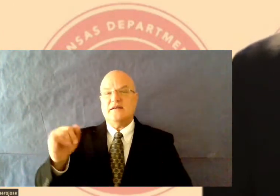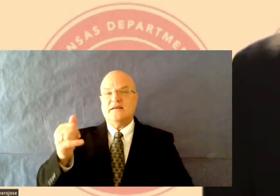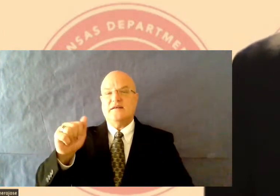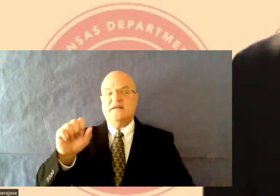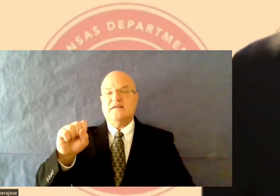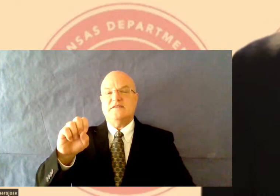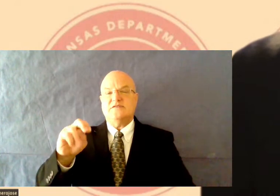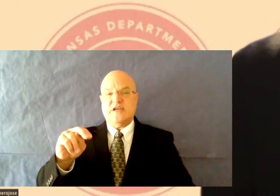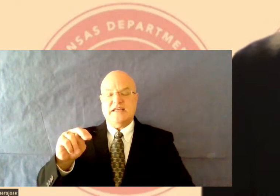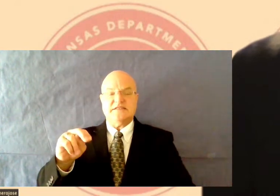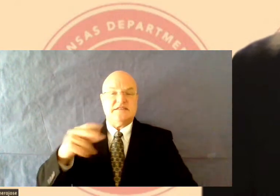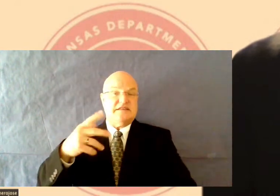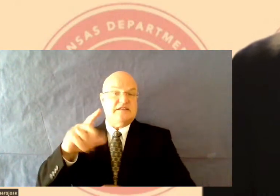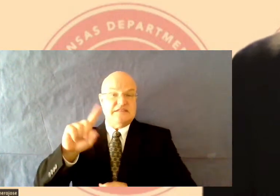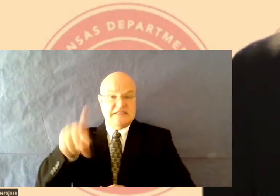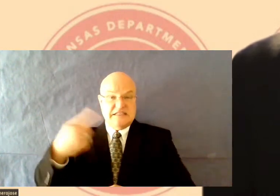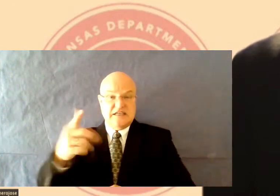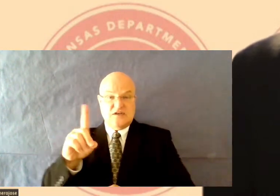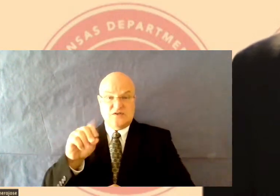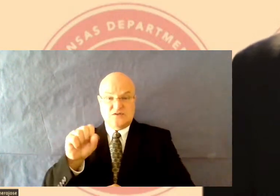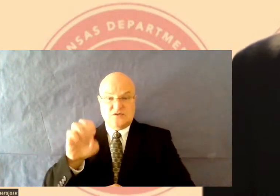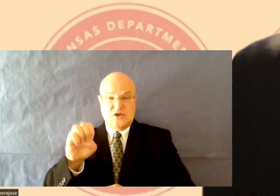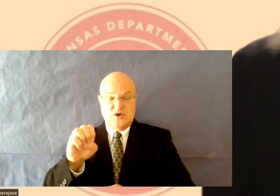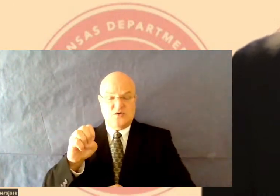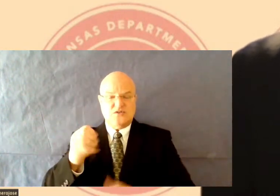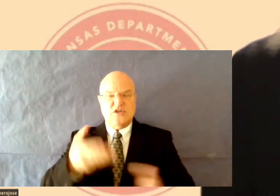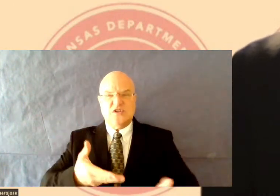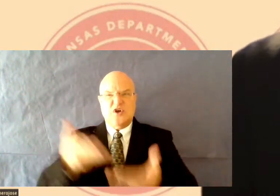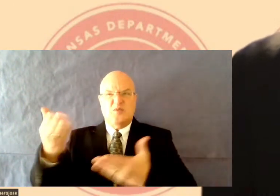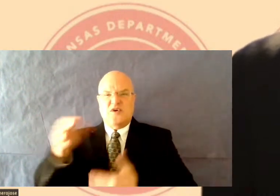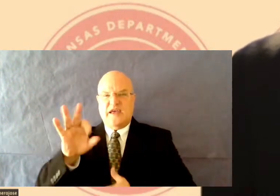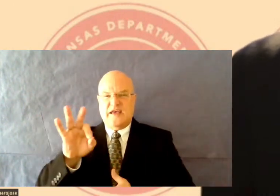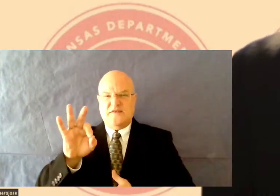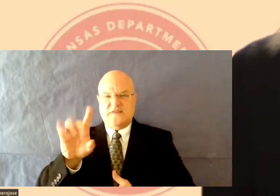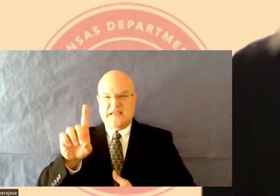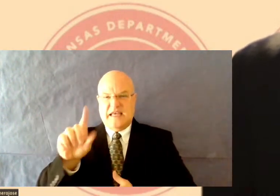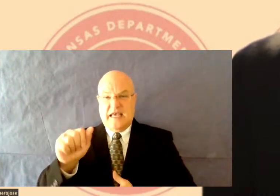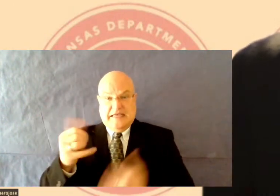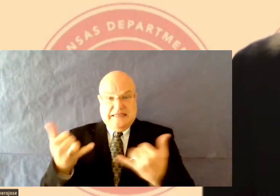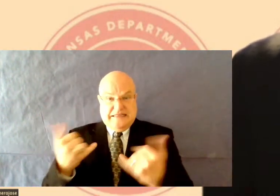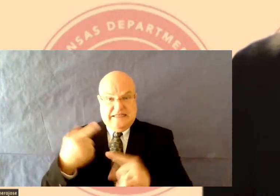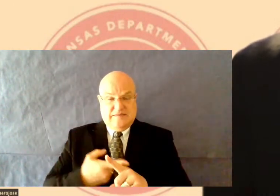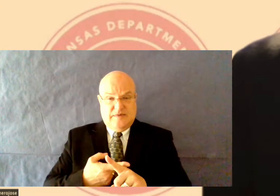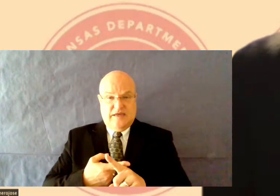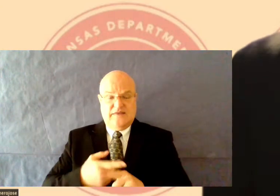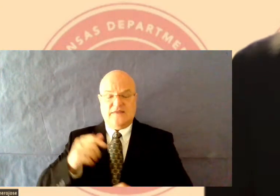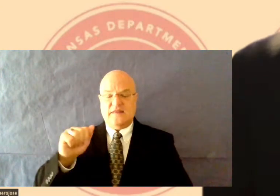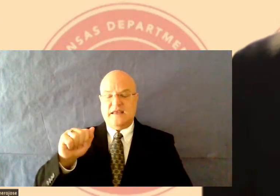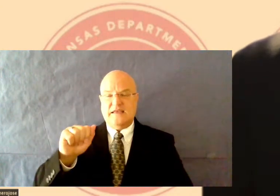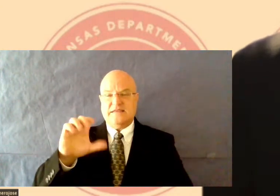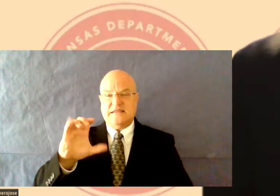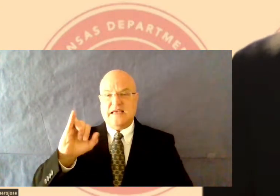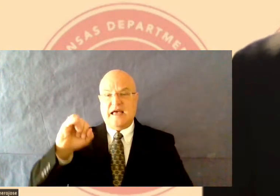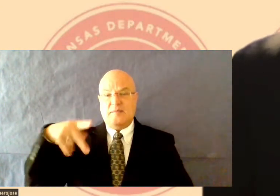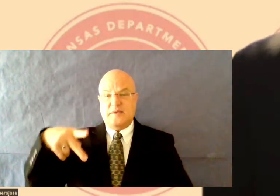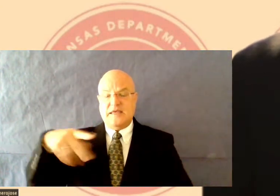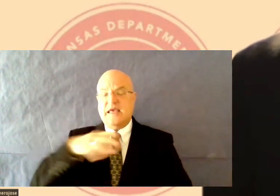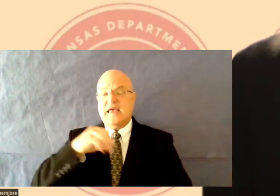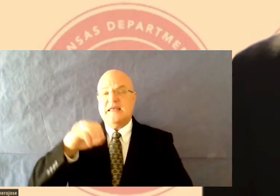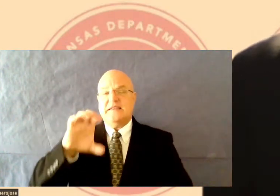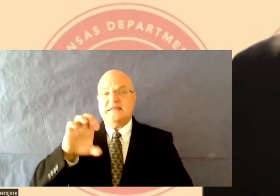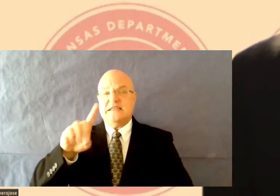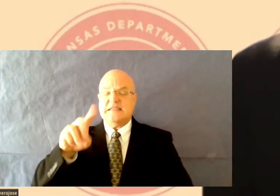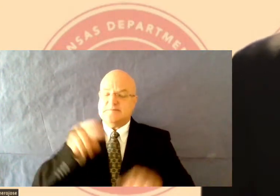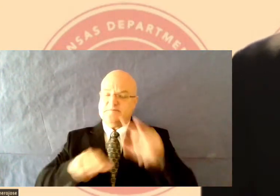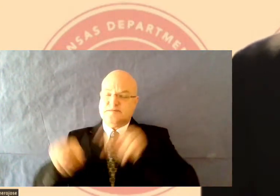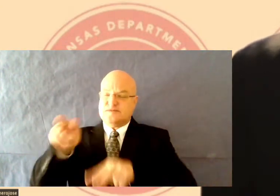single-dose vaccine, is going before the FDA this month. ACIP, the CDC arm, will look at that vaccine